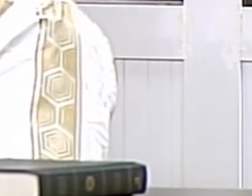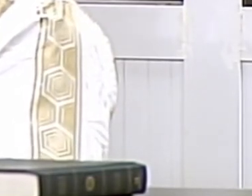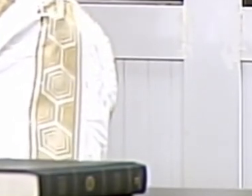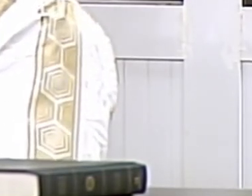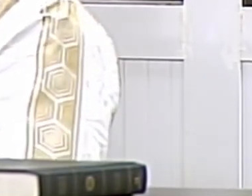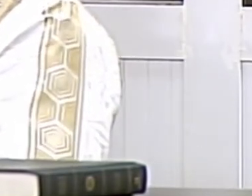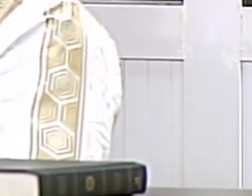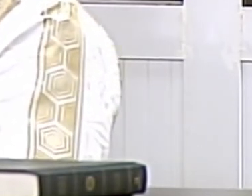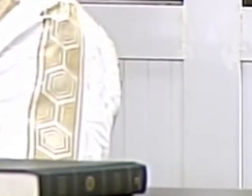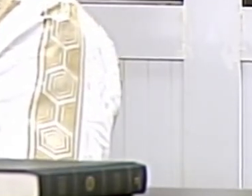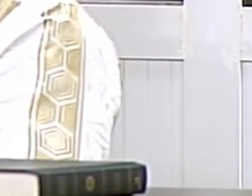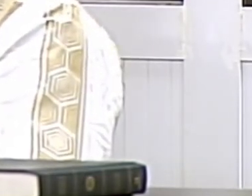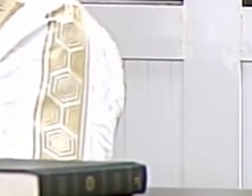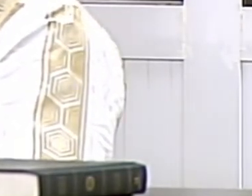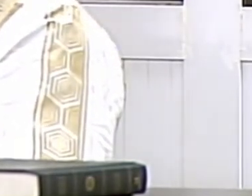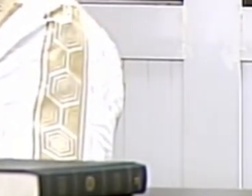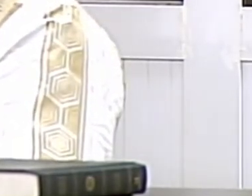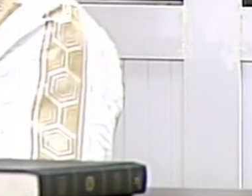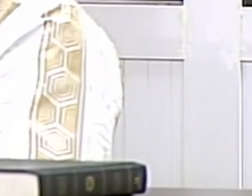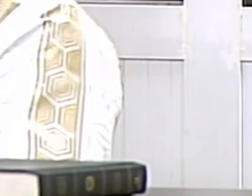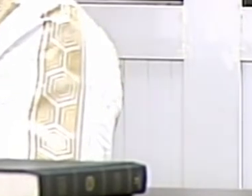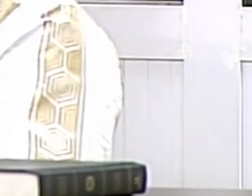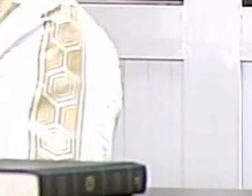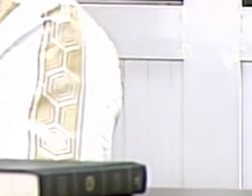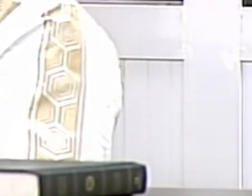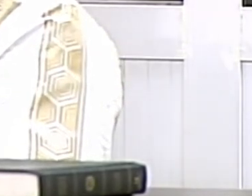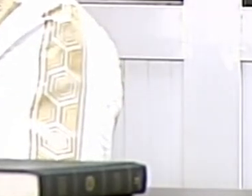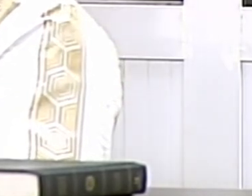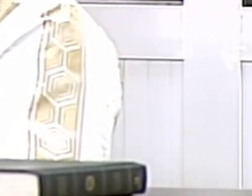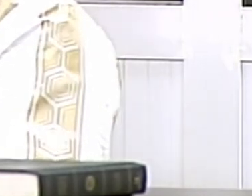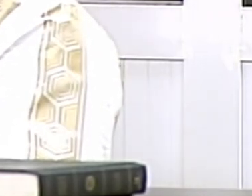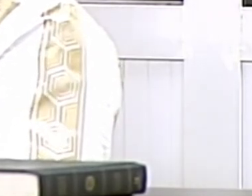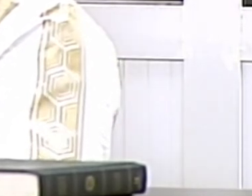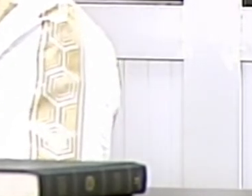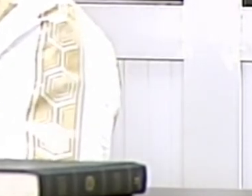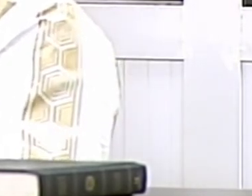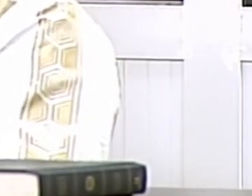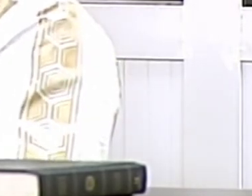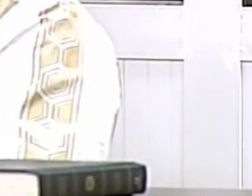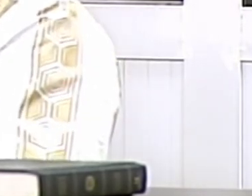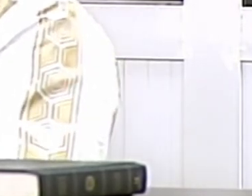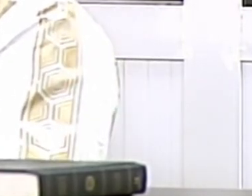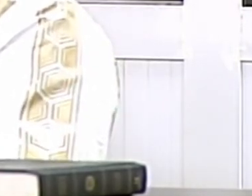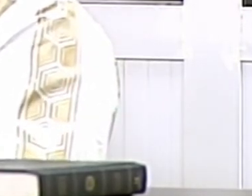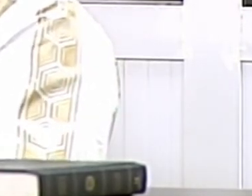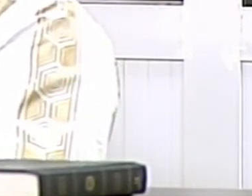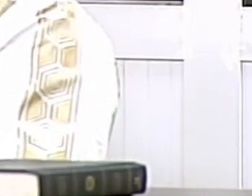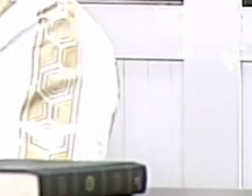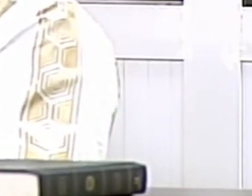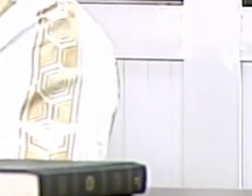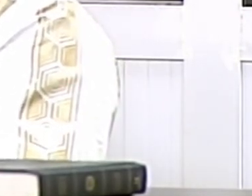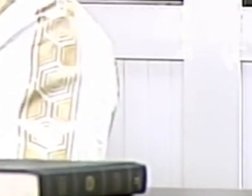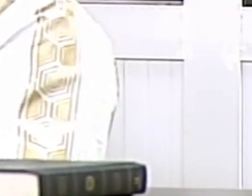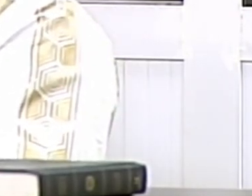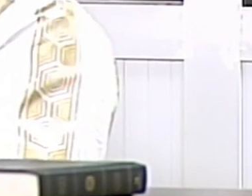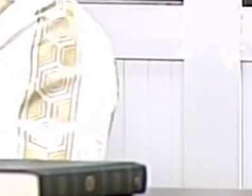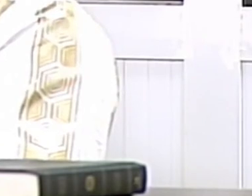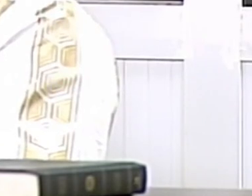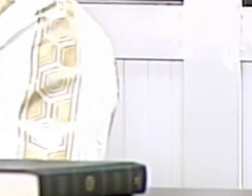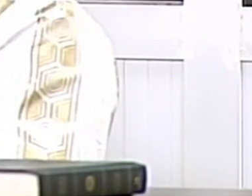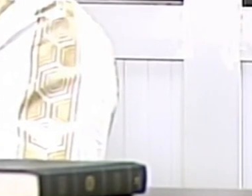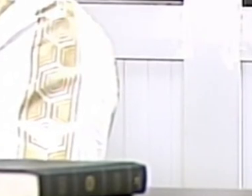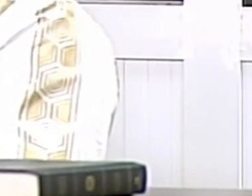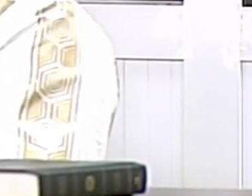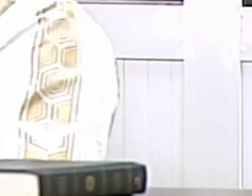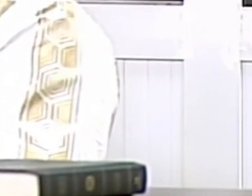time working as a medical officer in the Royal Victoria Hospital. Li oppa nak ci suma liggey yeb